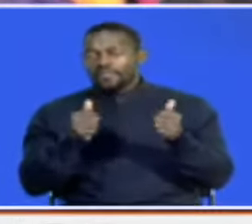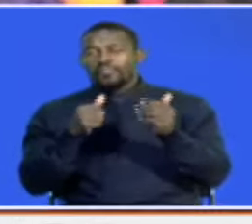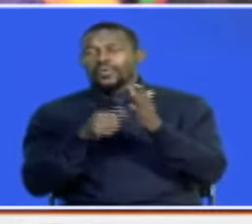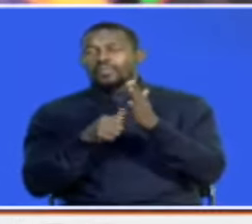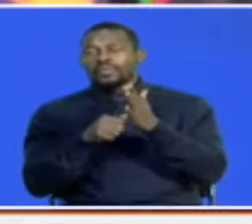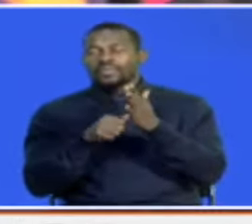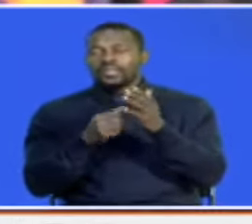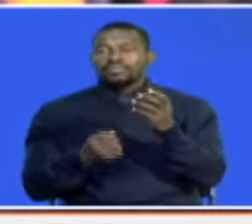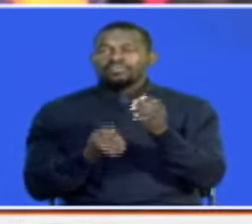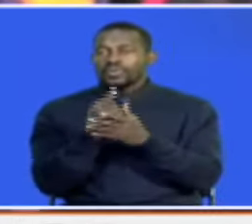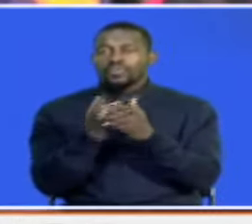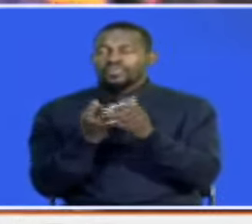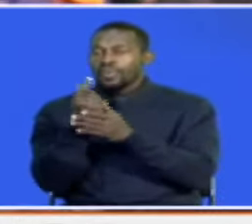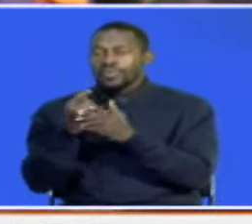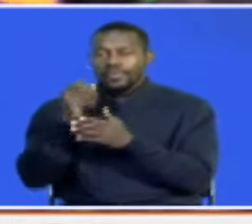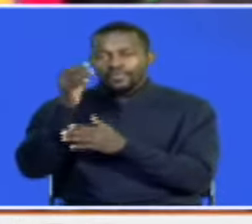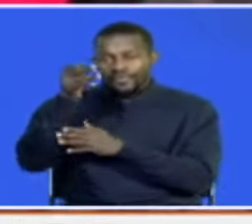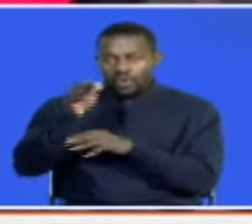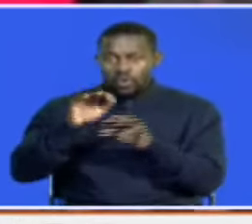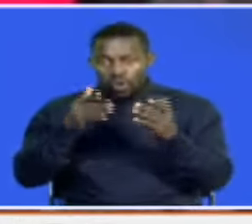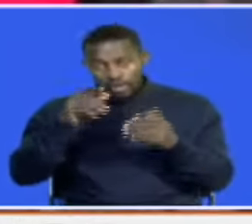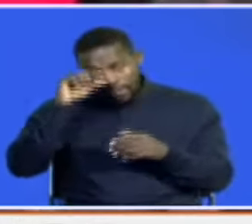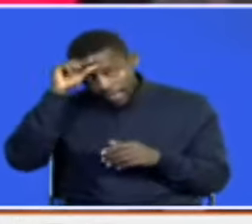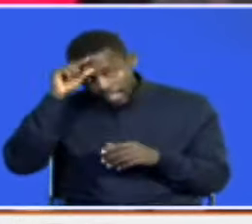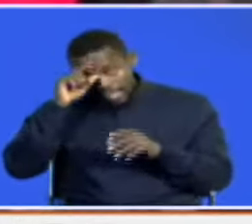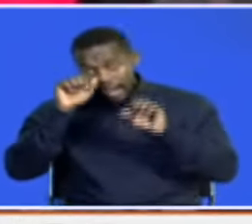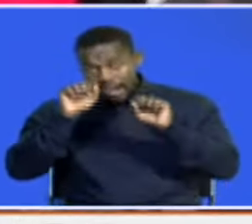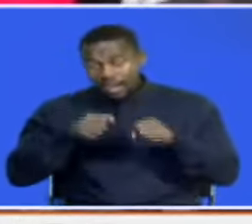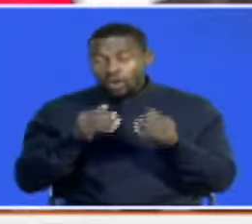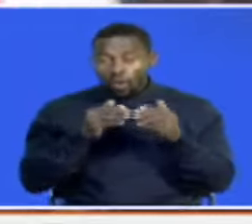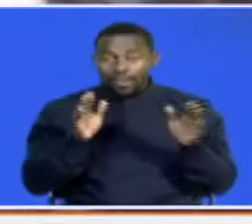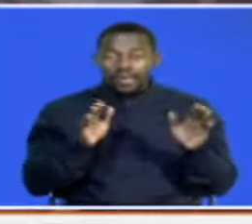the government to take initiative to open its own